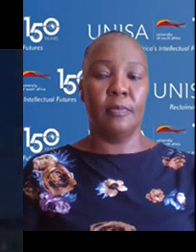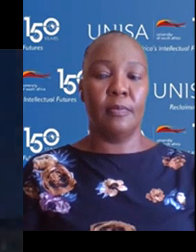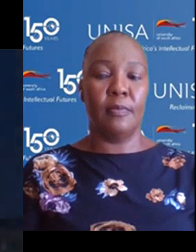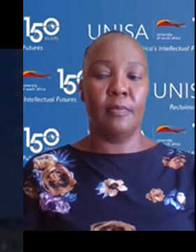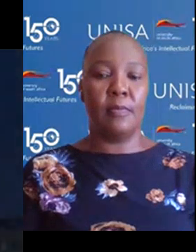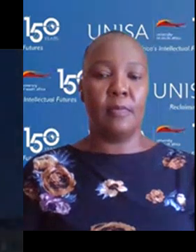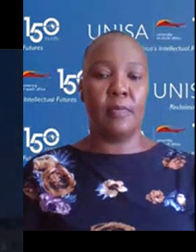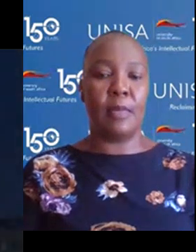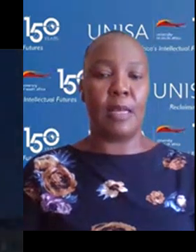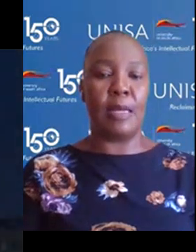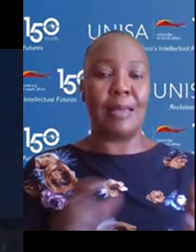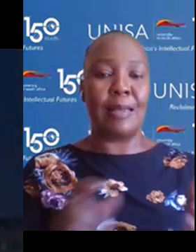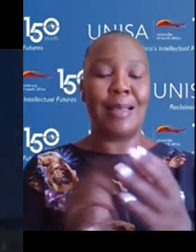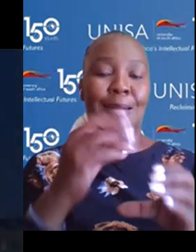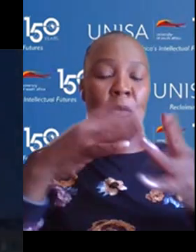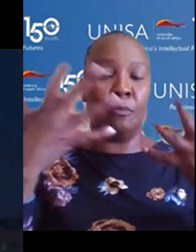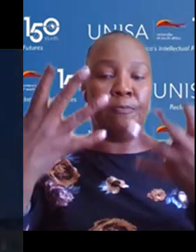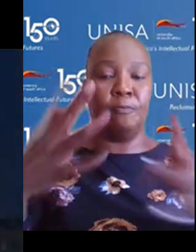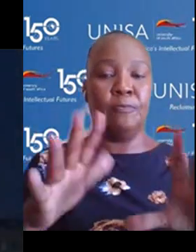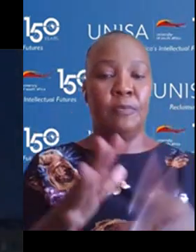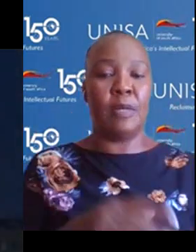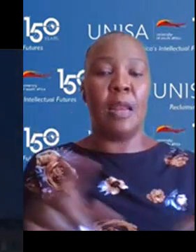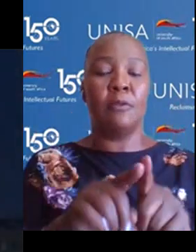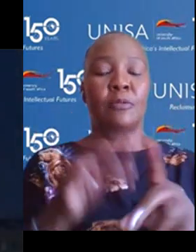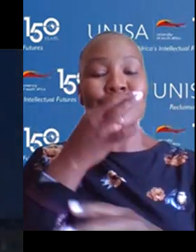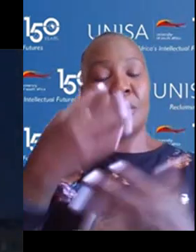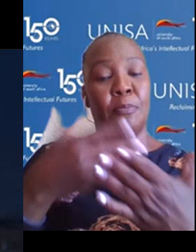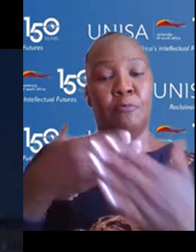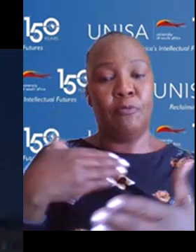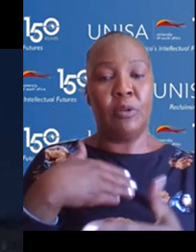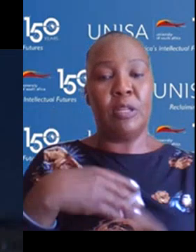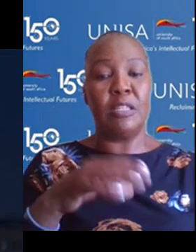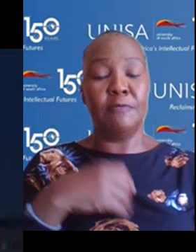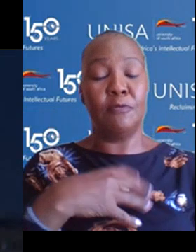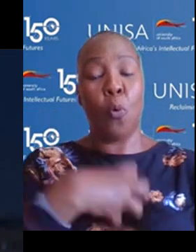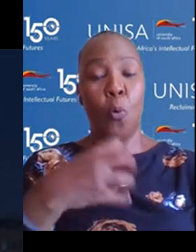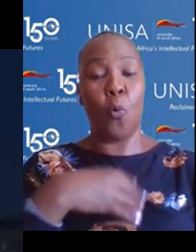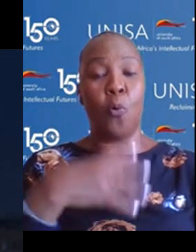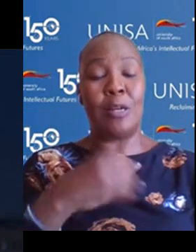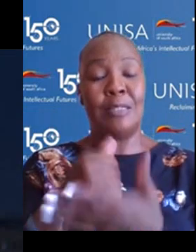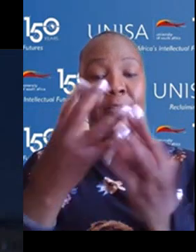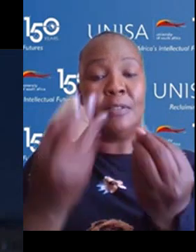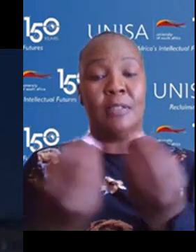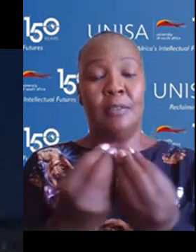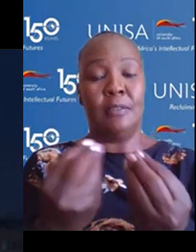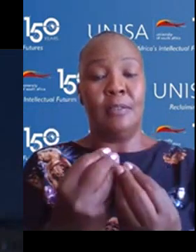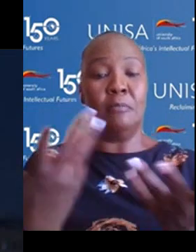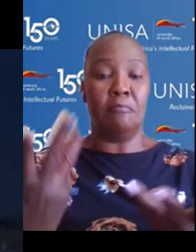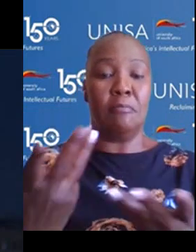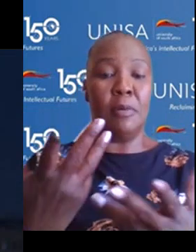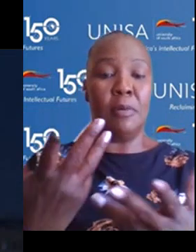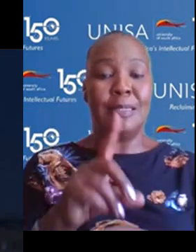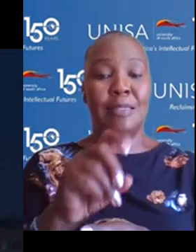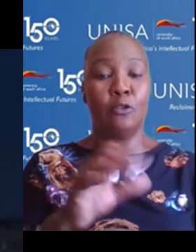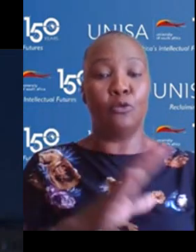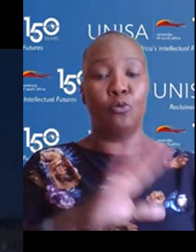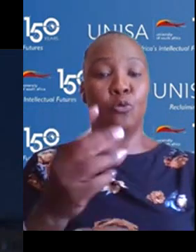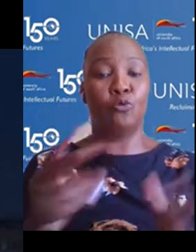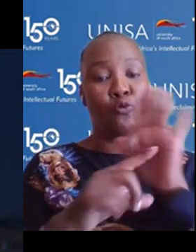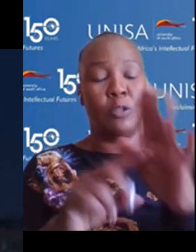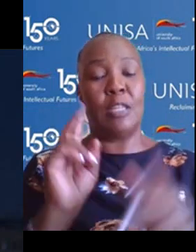Sign in. So as we said earlier as well, if it's your own device, you can definitely select this, don't show it again,